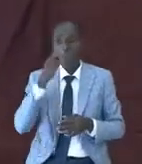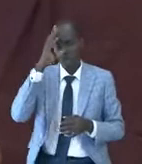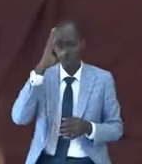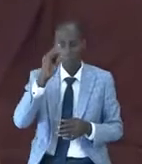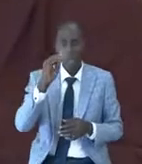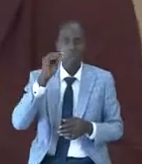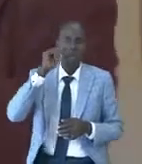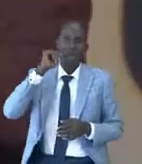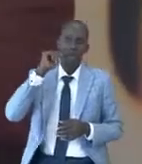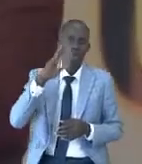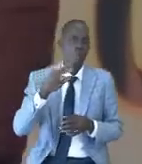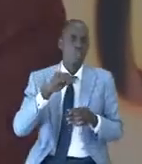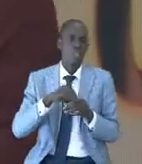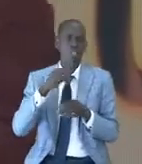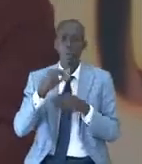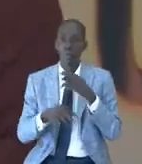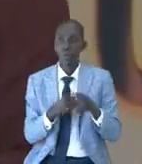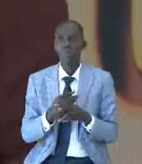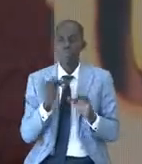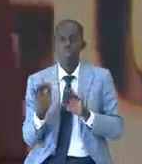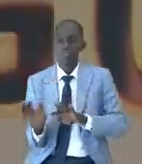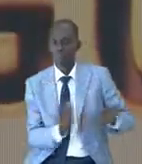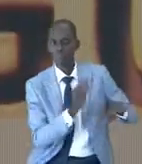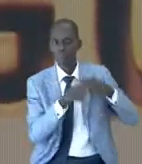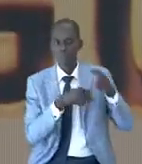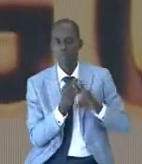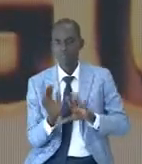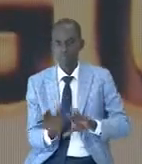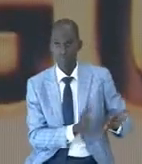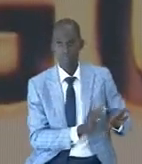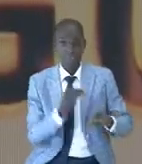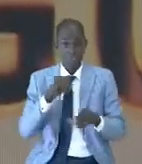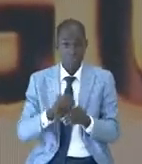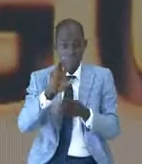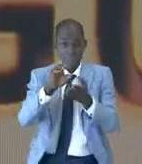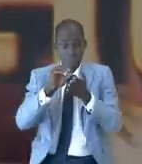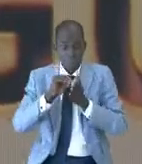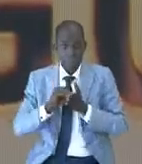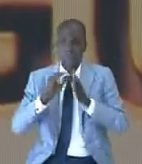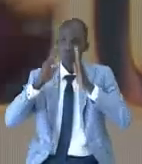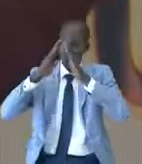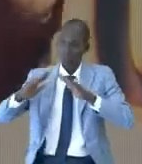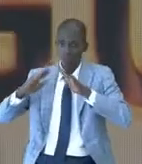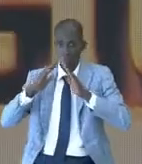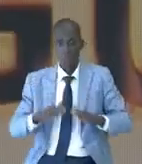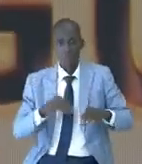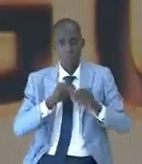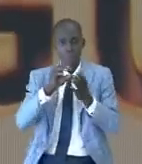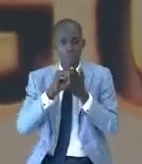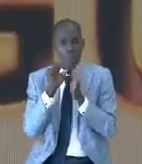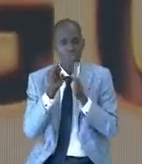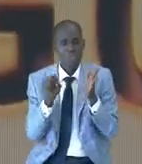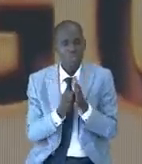in the world, okay, let's talk about the world, in your city, in your state, all the men, they